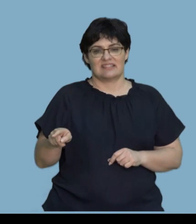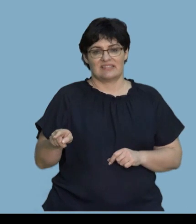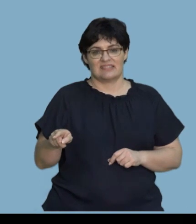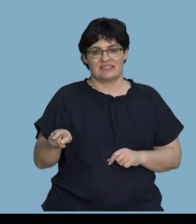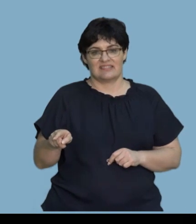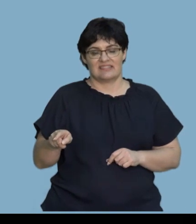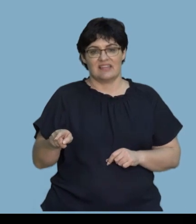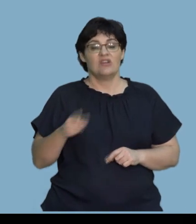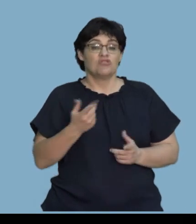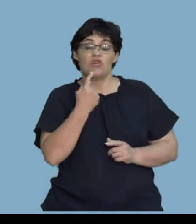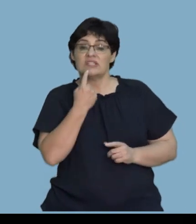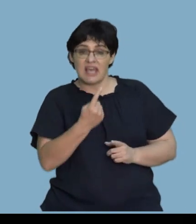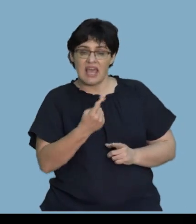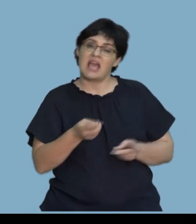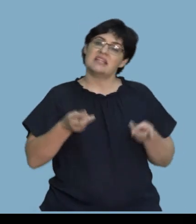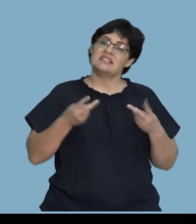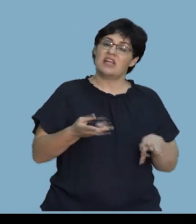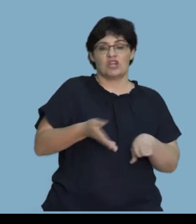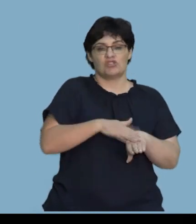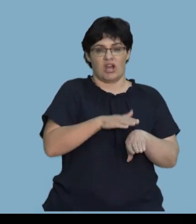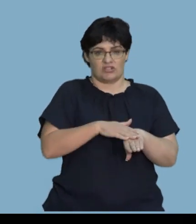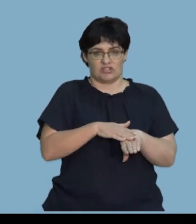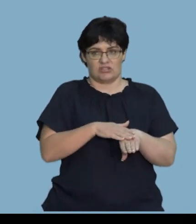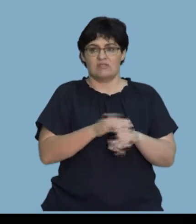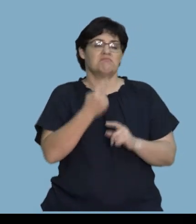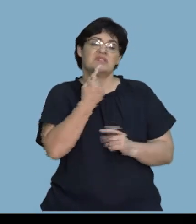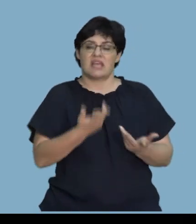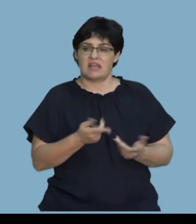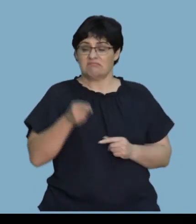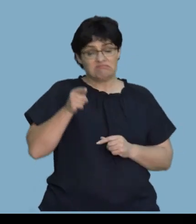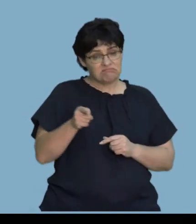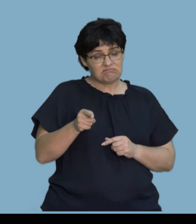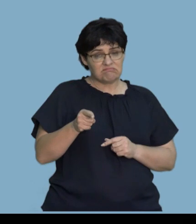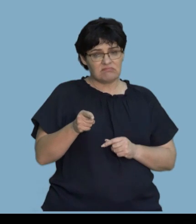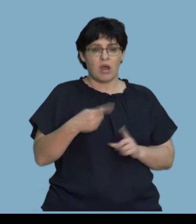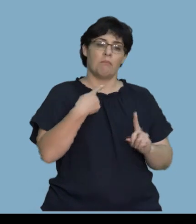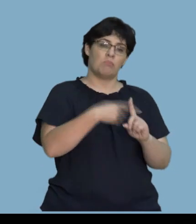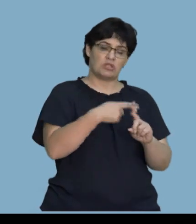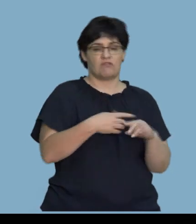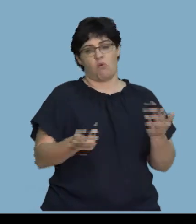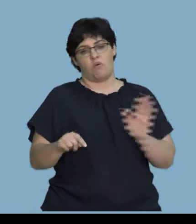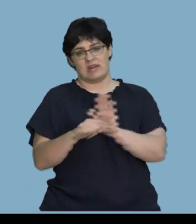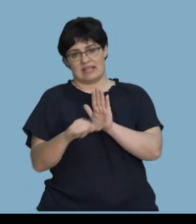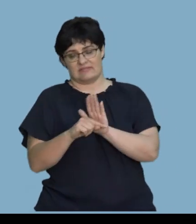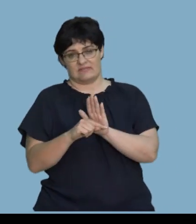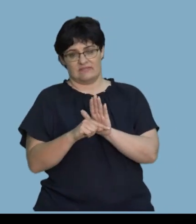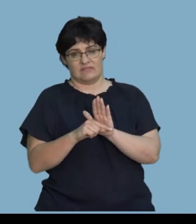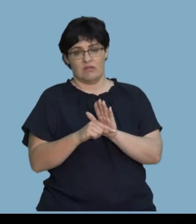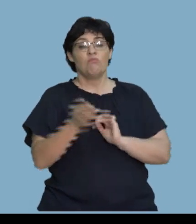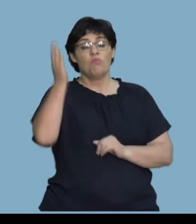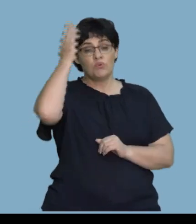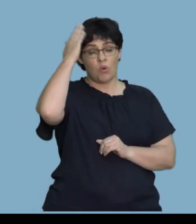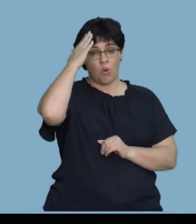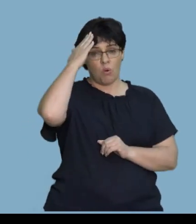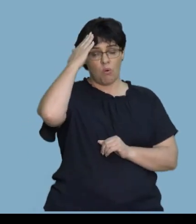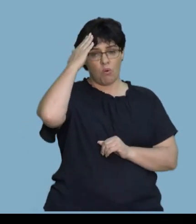So when we talk about nature of charge, it says in this case either positive or negative. So we know how